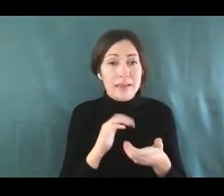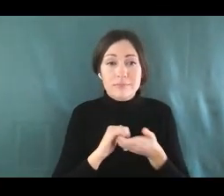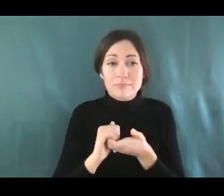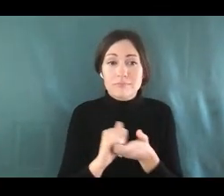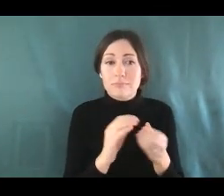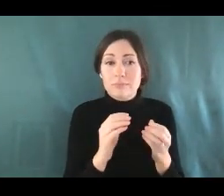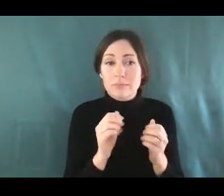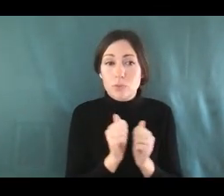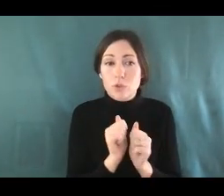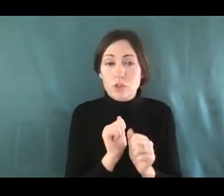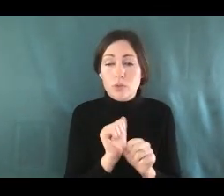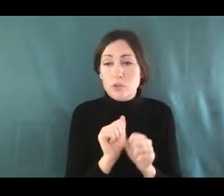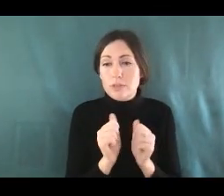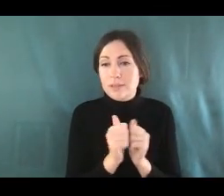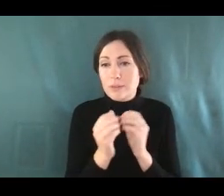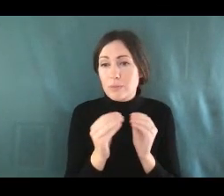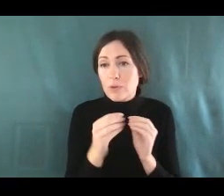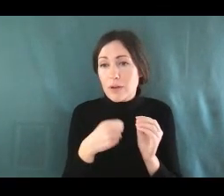discussing those.